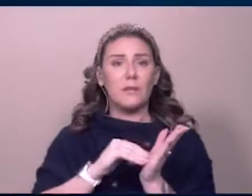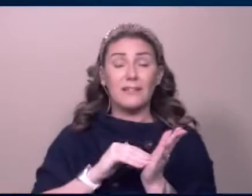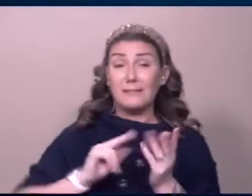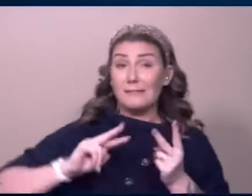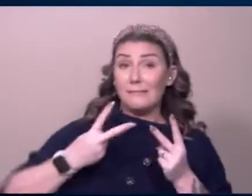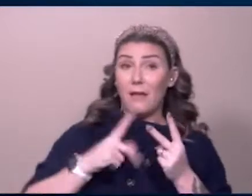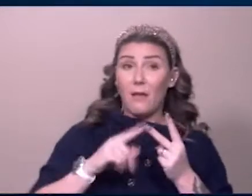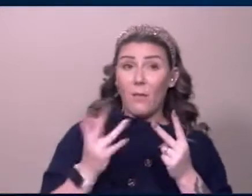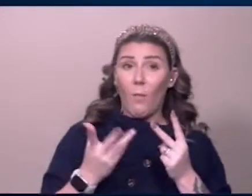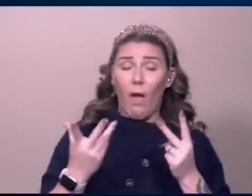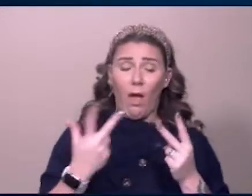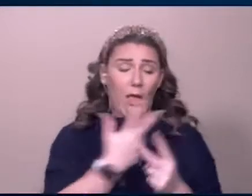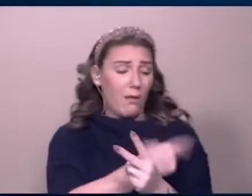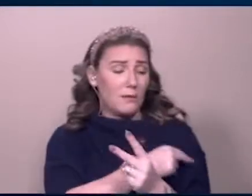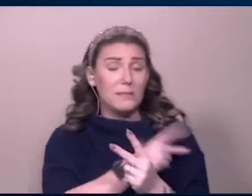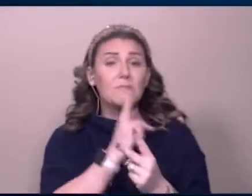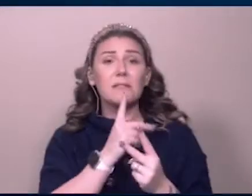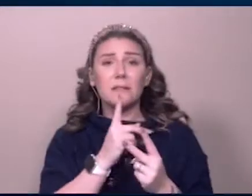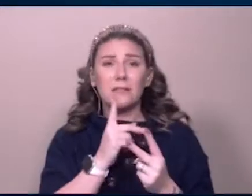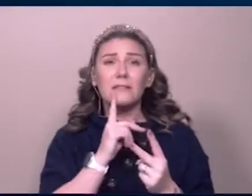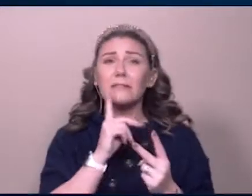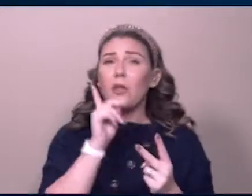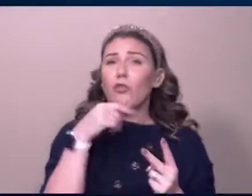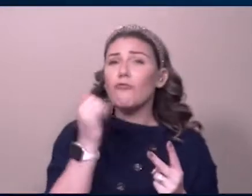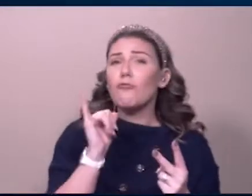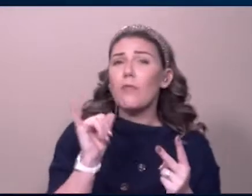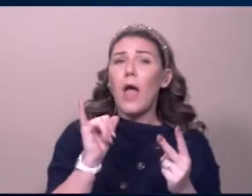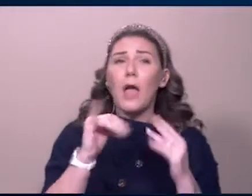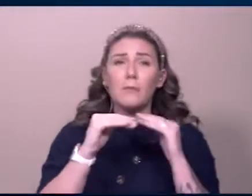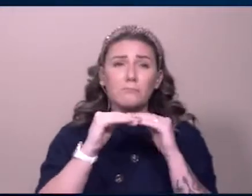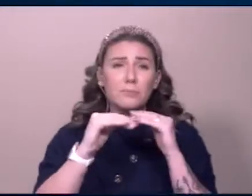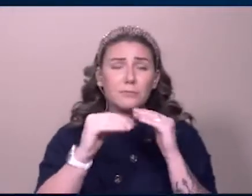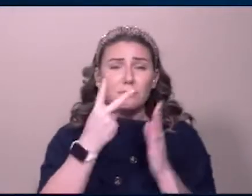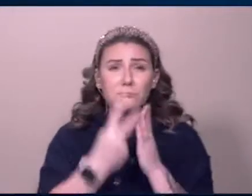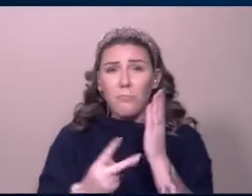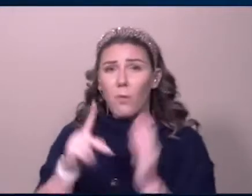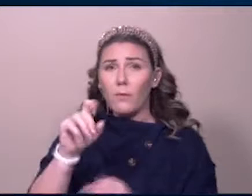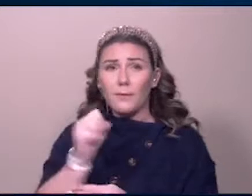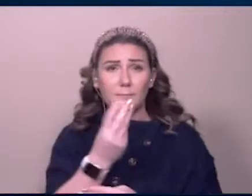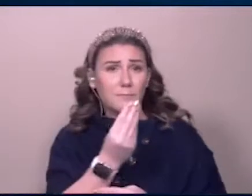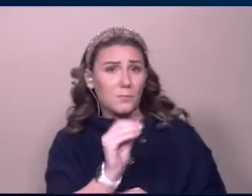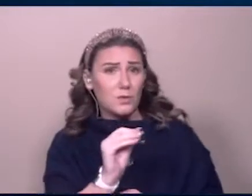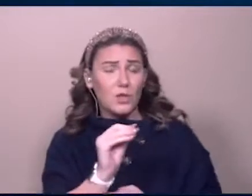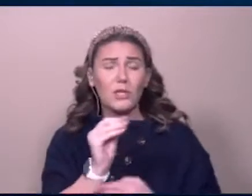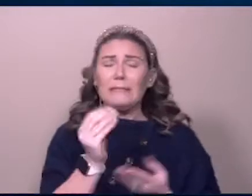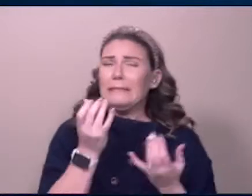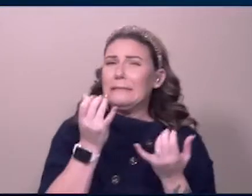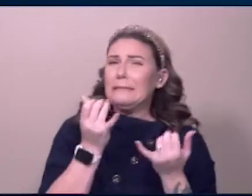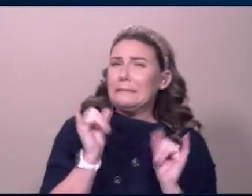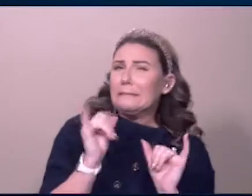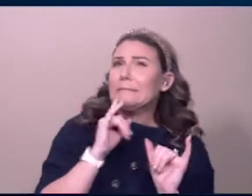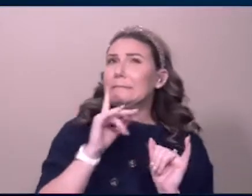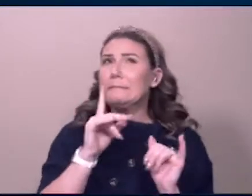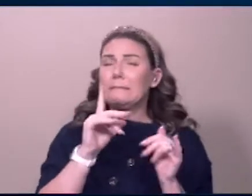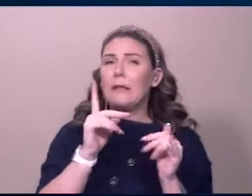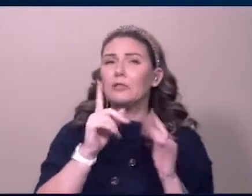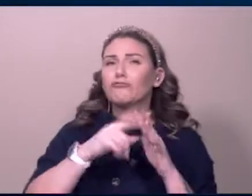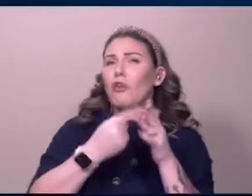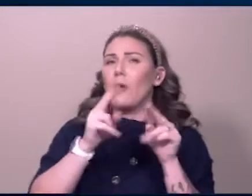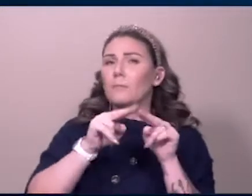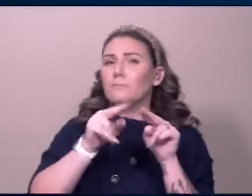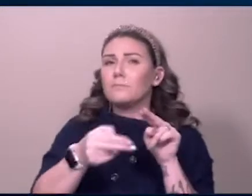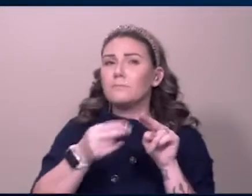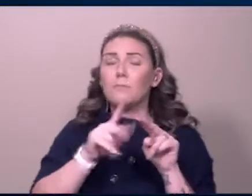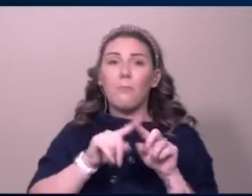we know that hospitalizations have appeared to crest in both Kansas and Missouri and are just starting to trend down. We really don't want those numbers